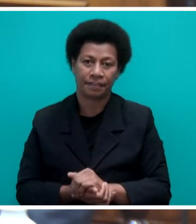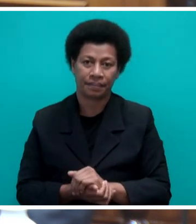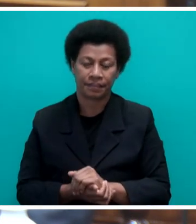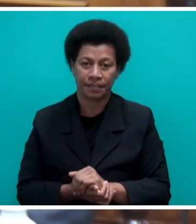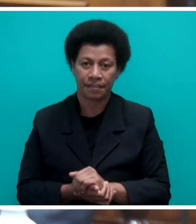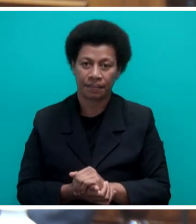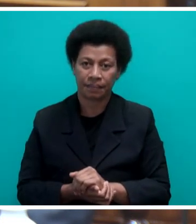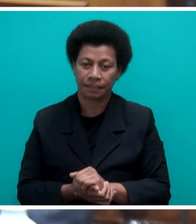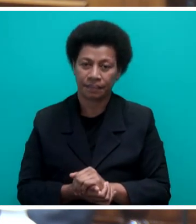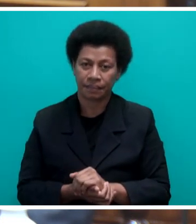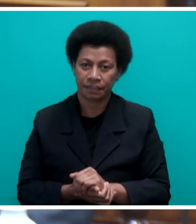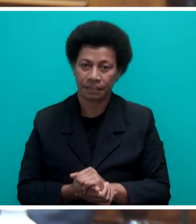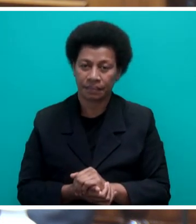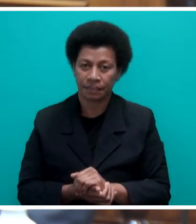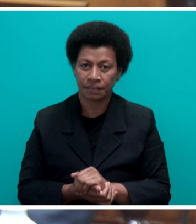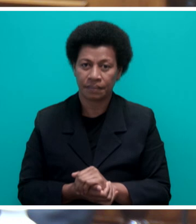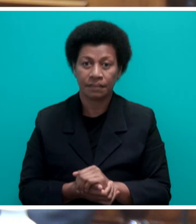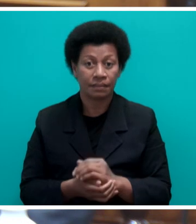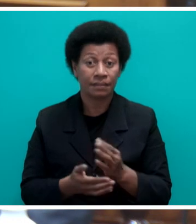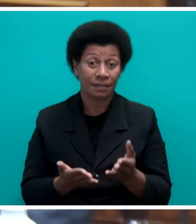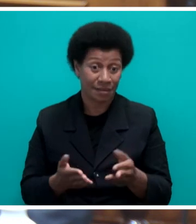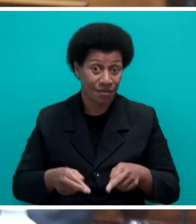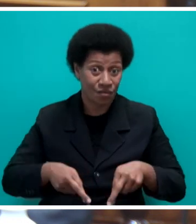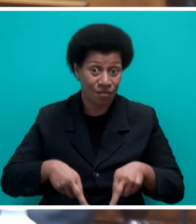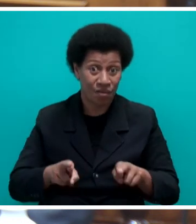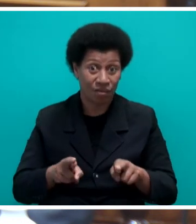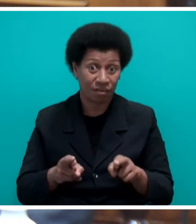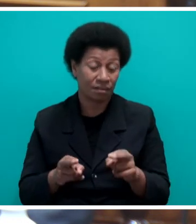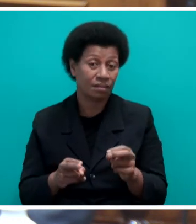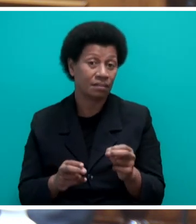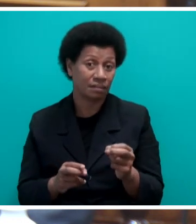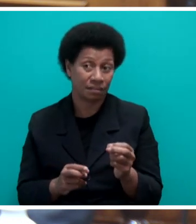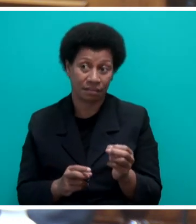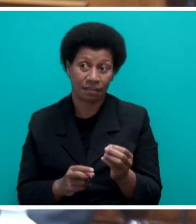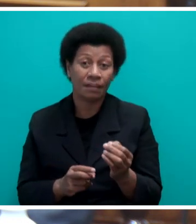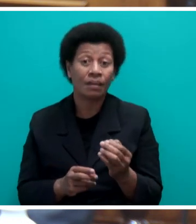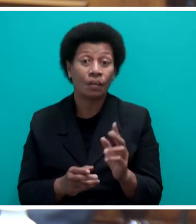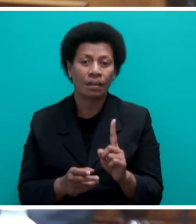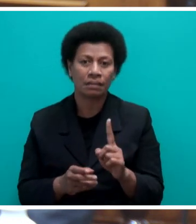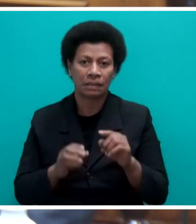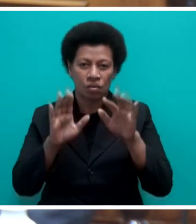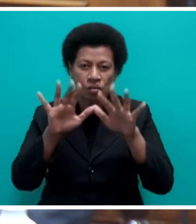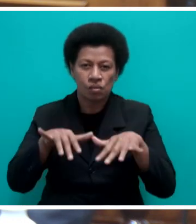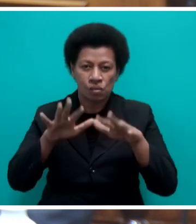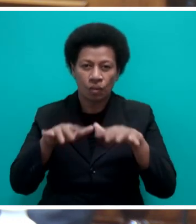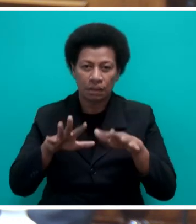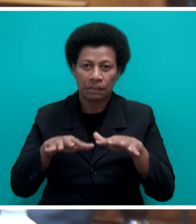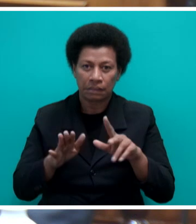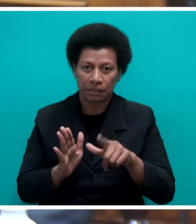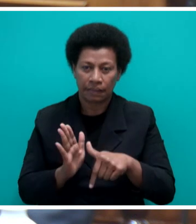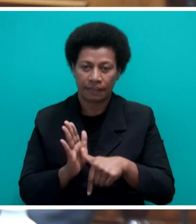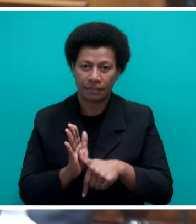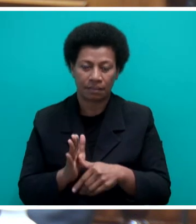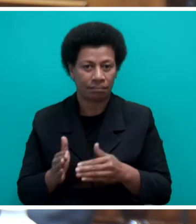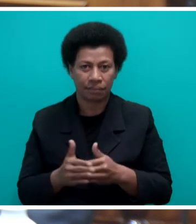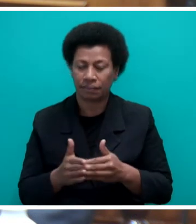Speaker, that the maintenance of cane access road is basically avoided during the rainy season, which spans from November to